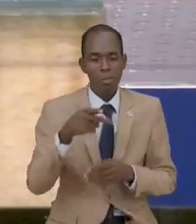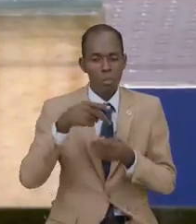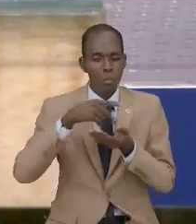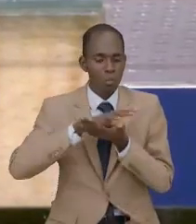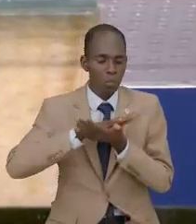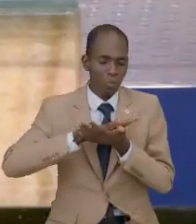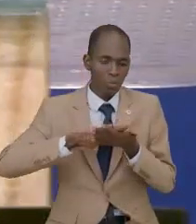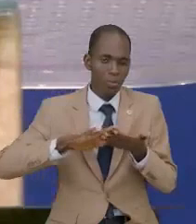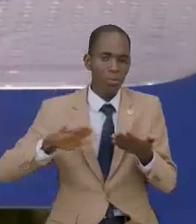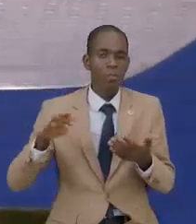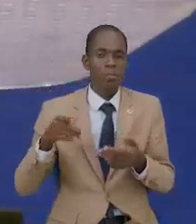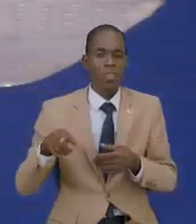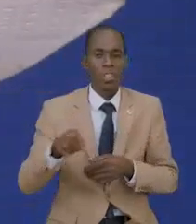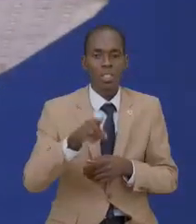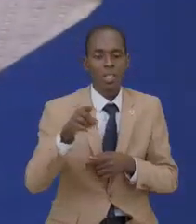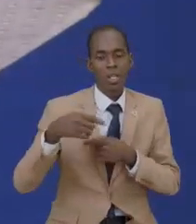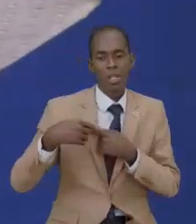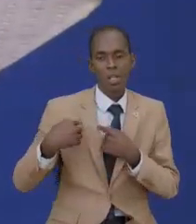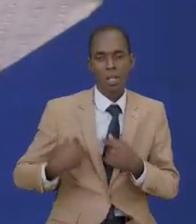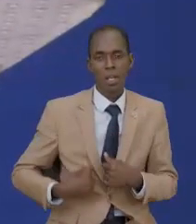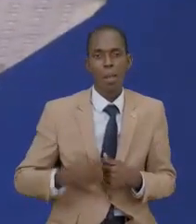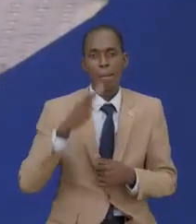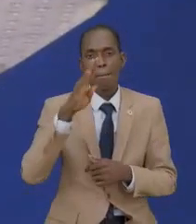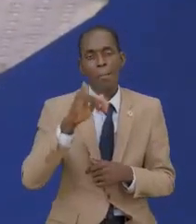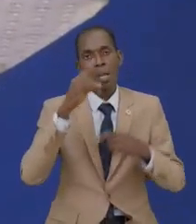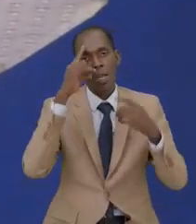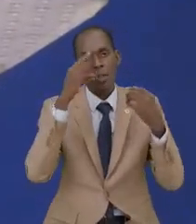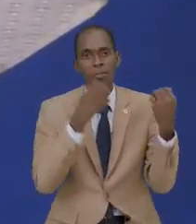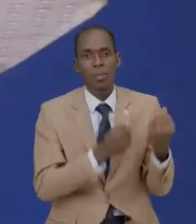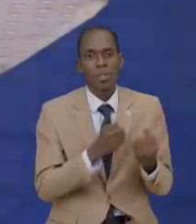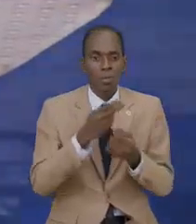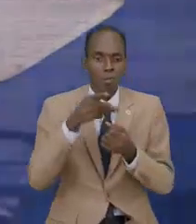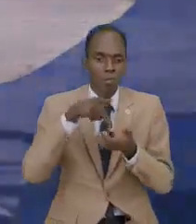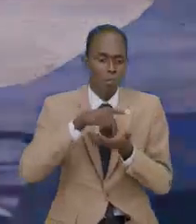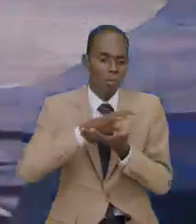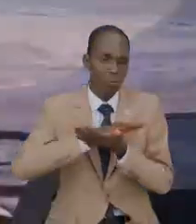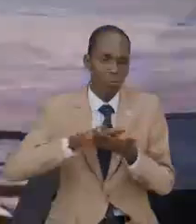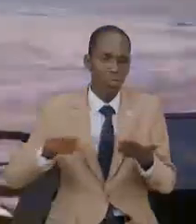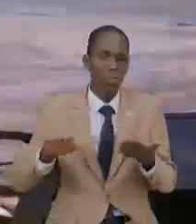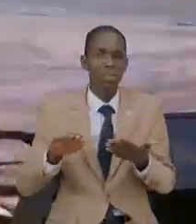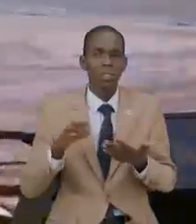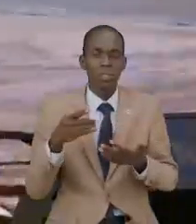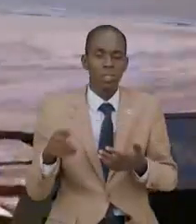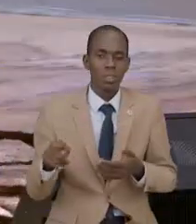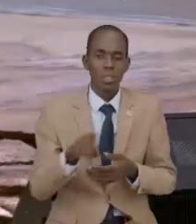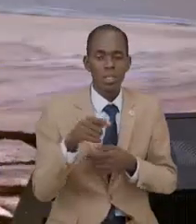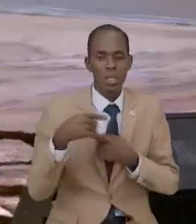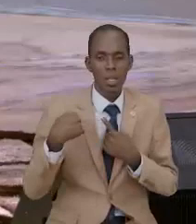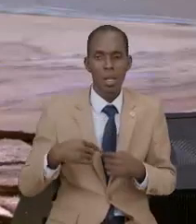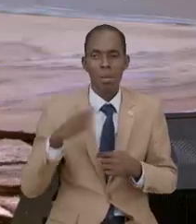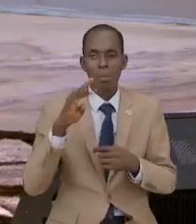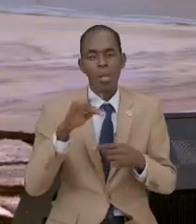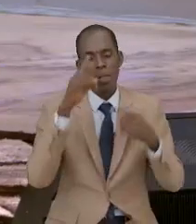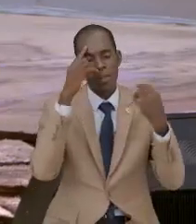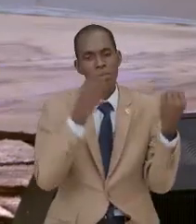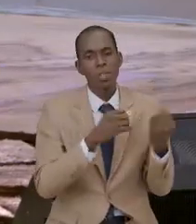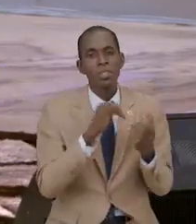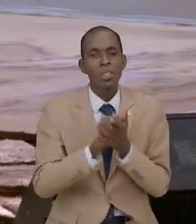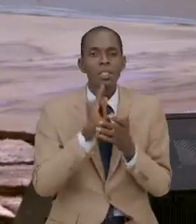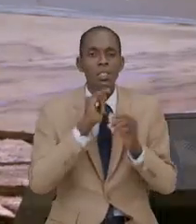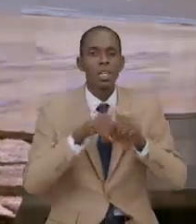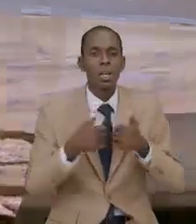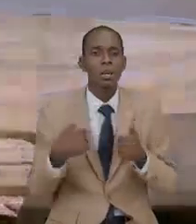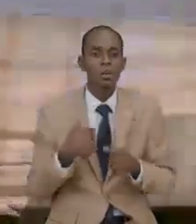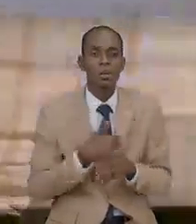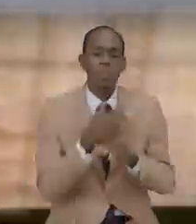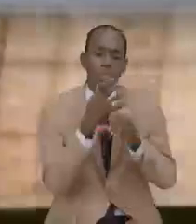purifying their hearts by faith. Purifying their hearts by faith. That's how we get